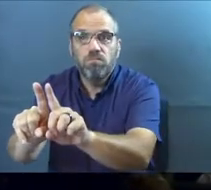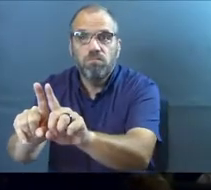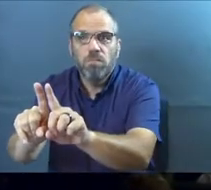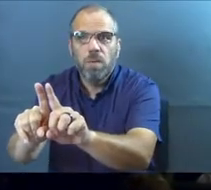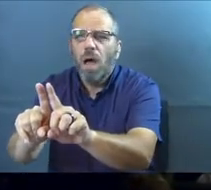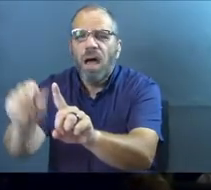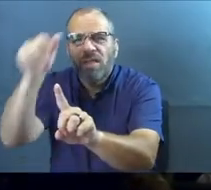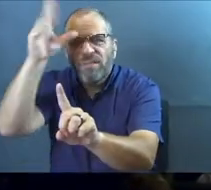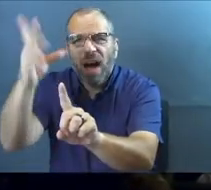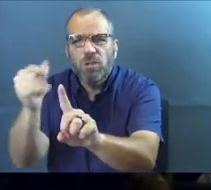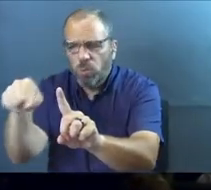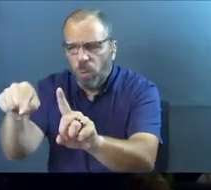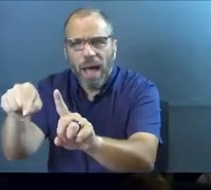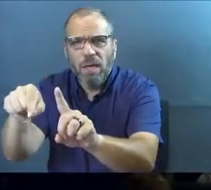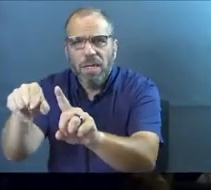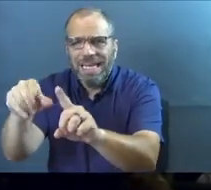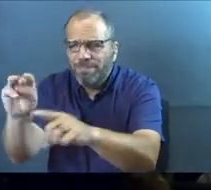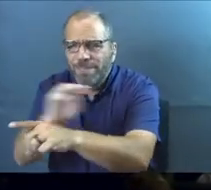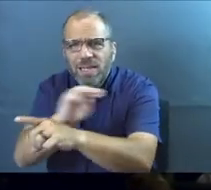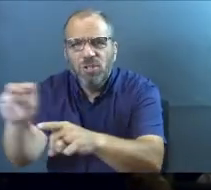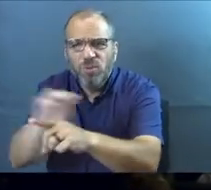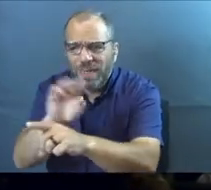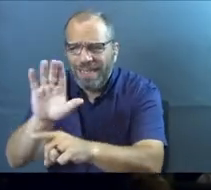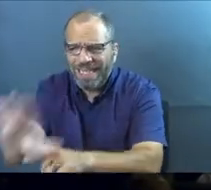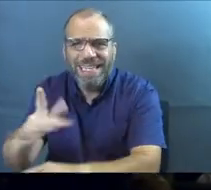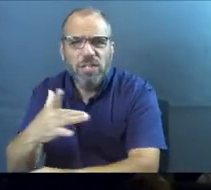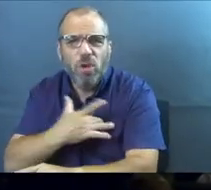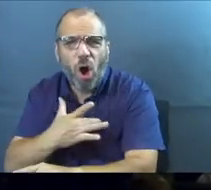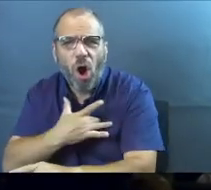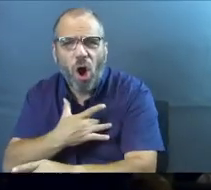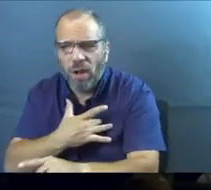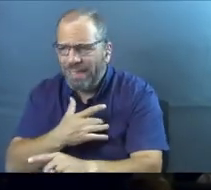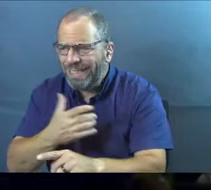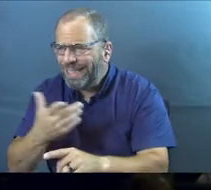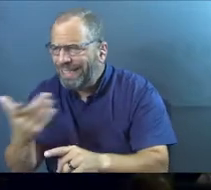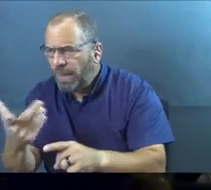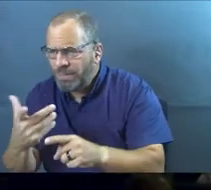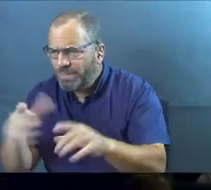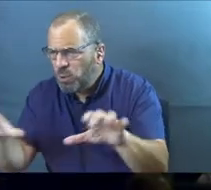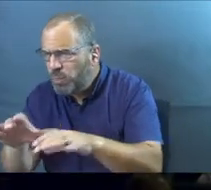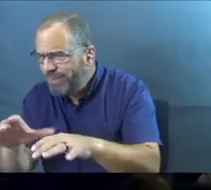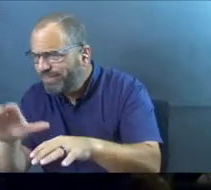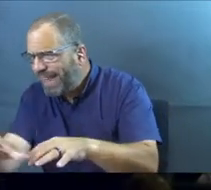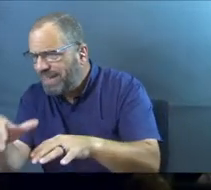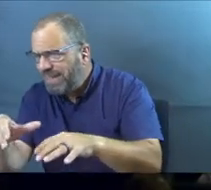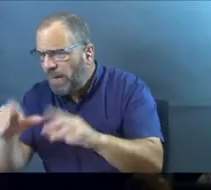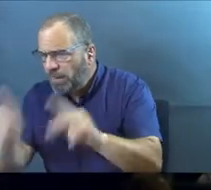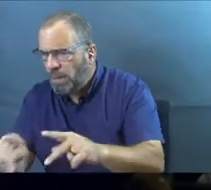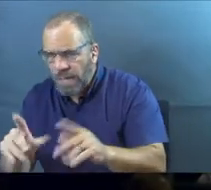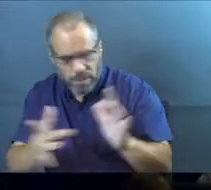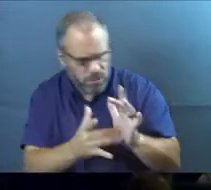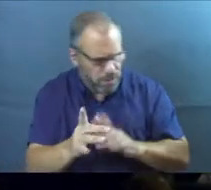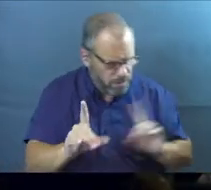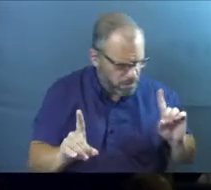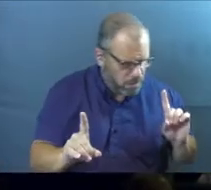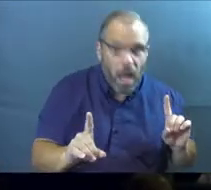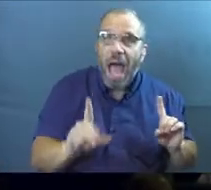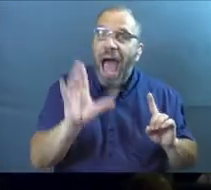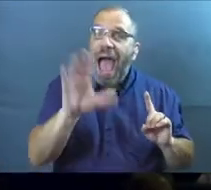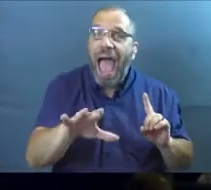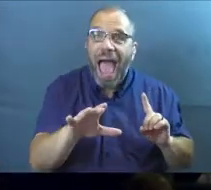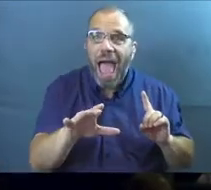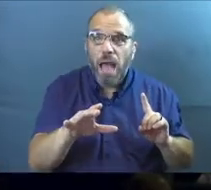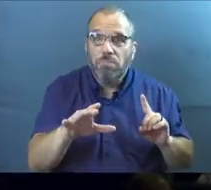And what's the Father doing? Well, the Father's doing ministry in somebody's heart. The Father's doing a thing, and all of a sudden Jesus, and it's